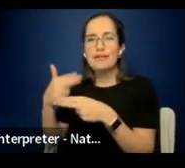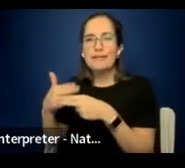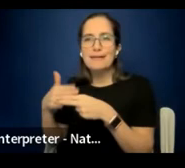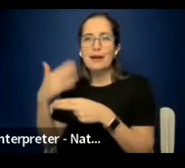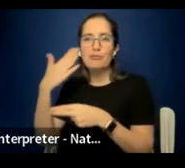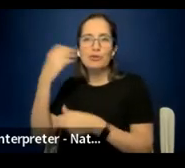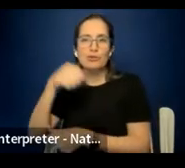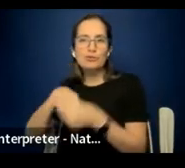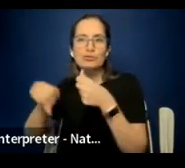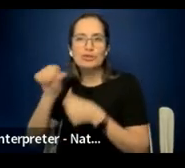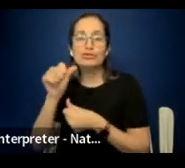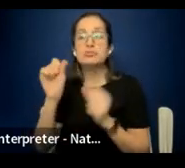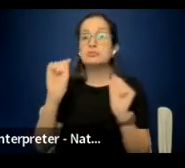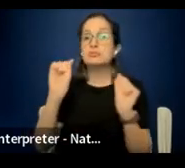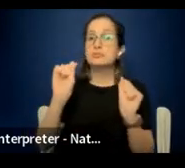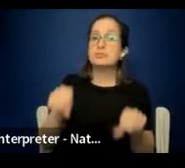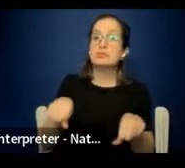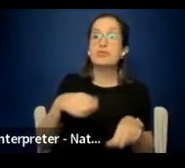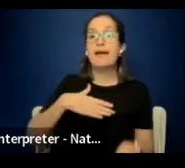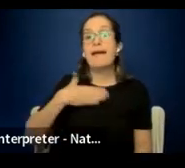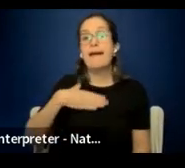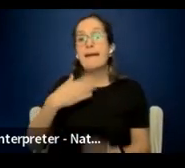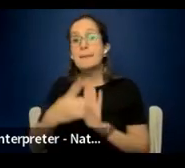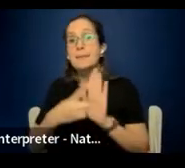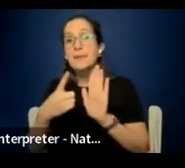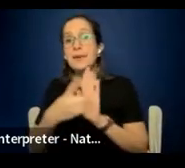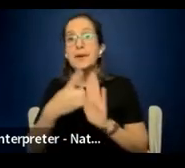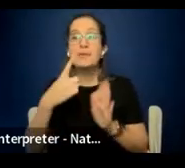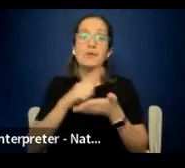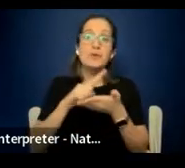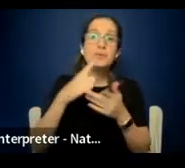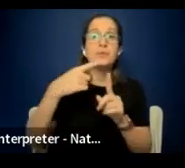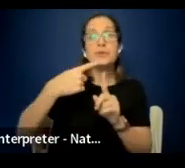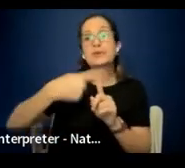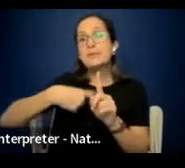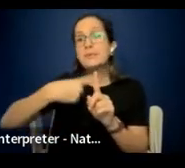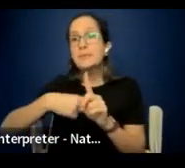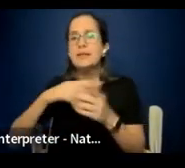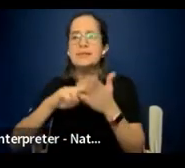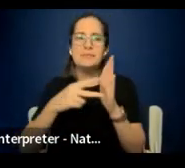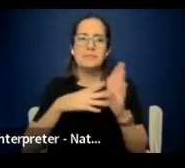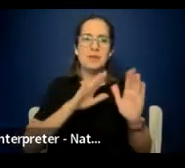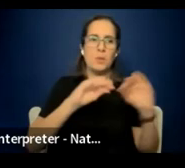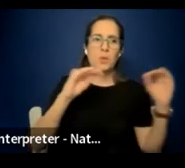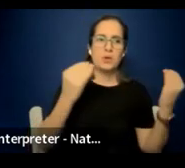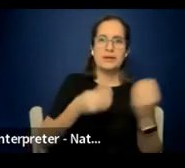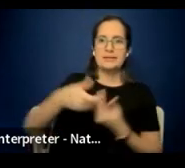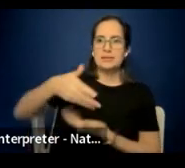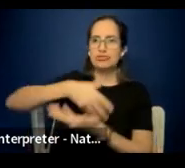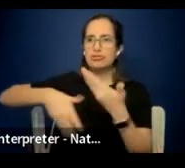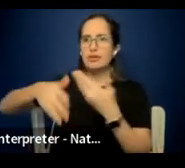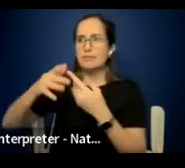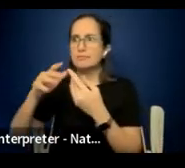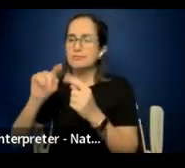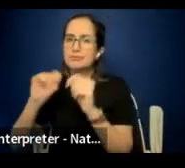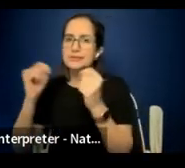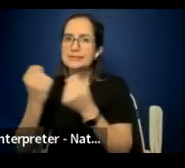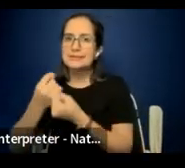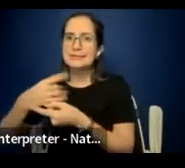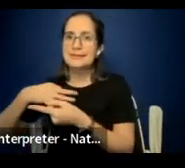monthly happy hour or trivia night for volunteers where your organization gets to hang out with them, know them a little bit better, and they get to connect with each